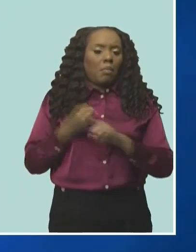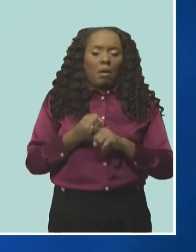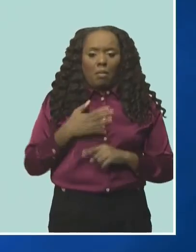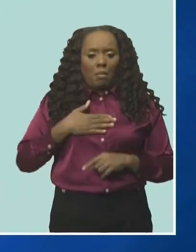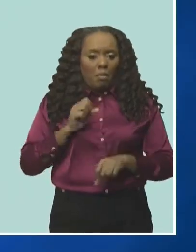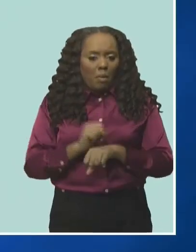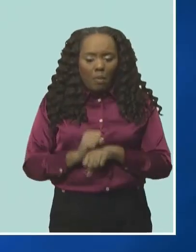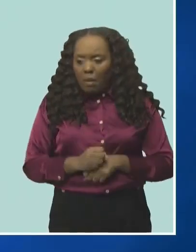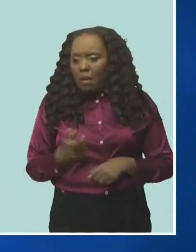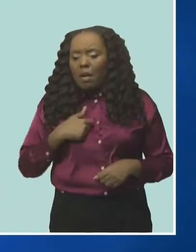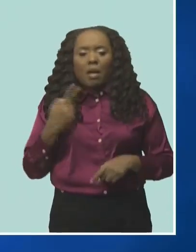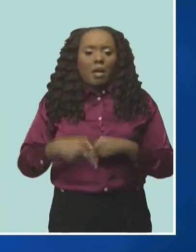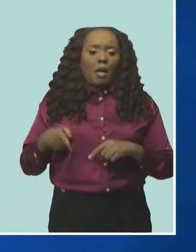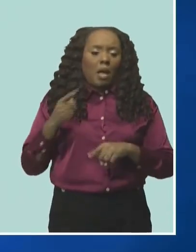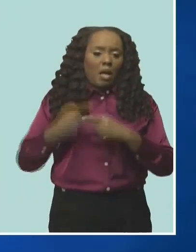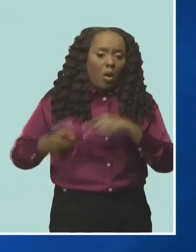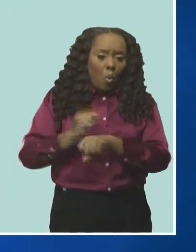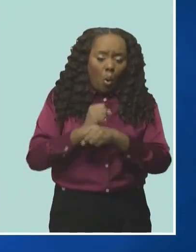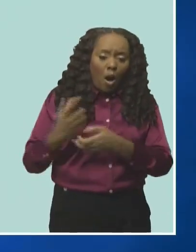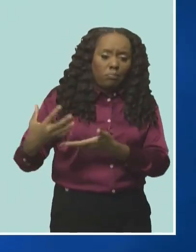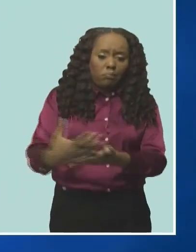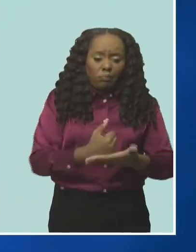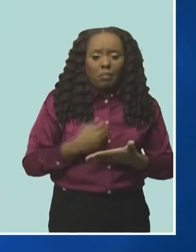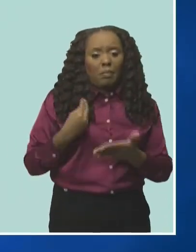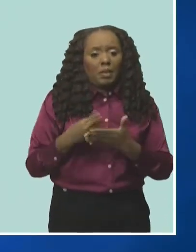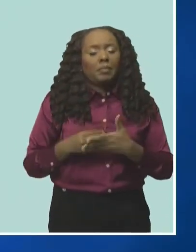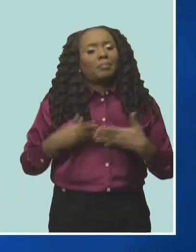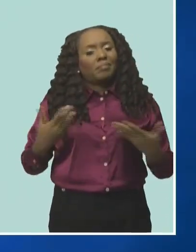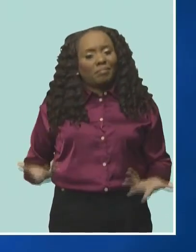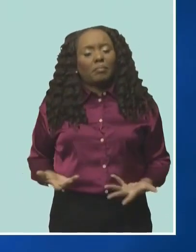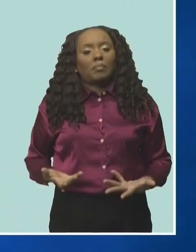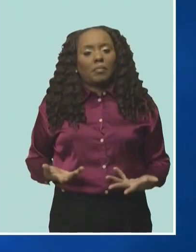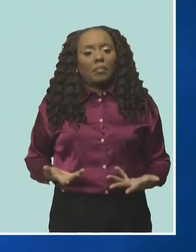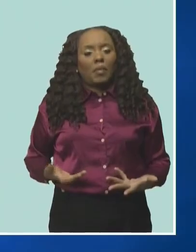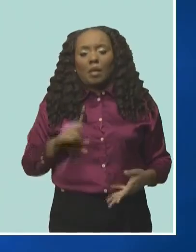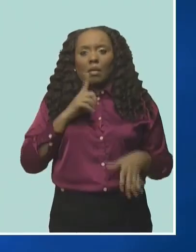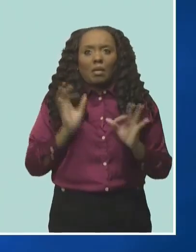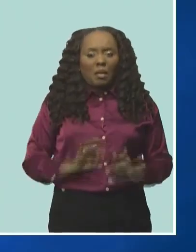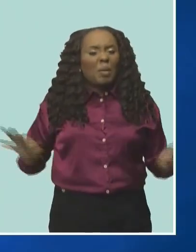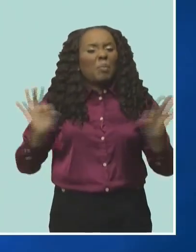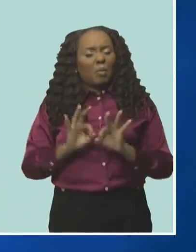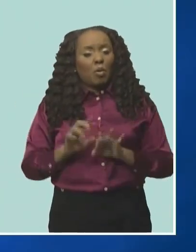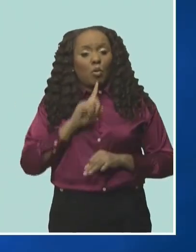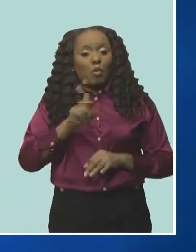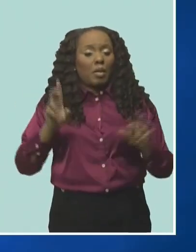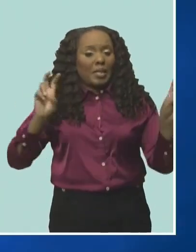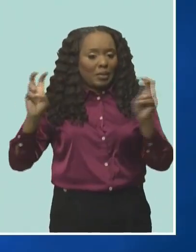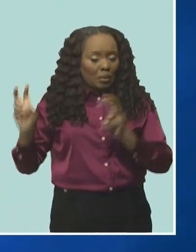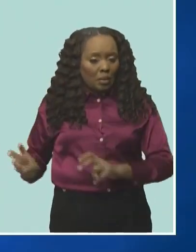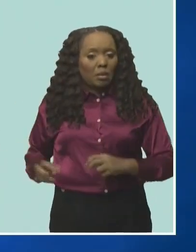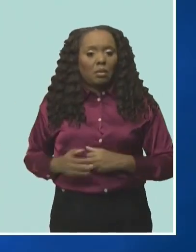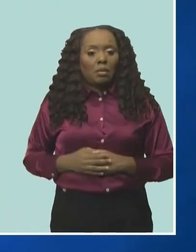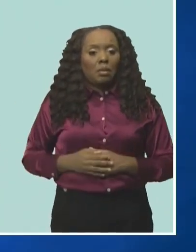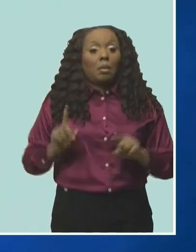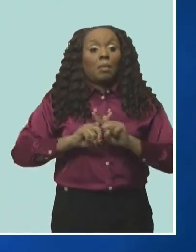and the extent to which I can care for my family. These are material issues. And I do believe that I want to